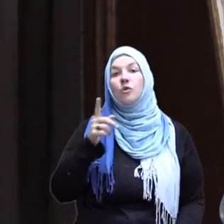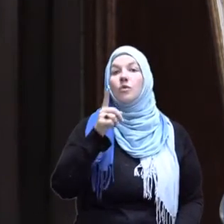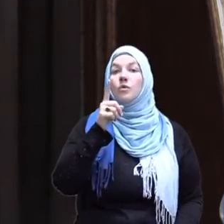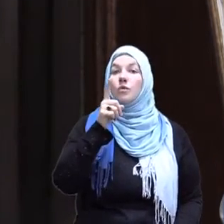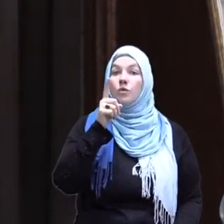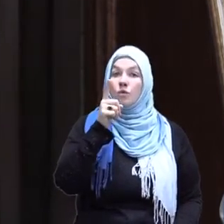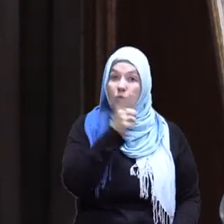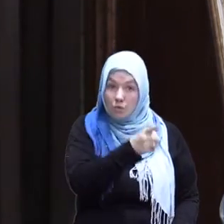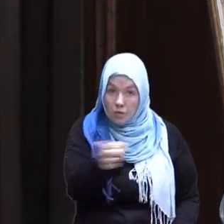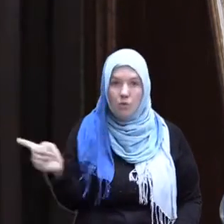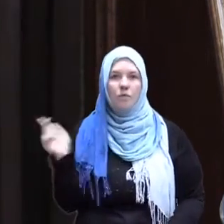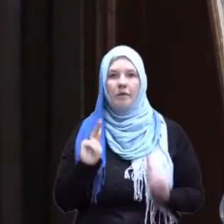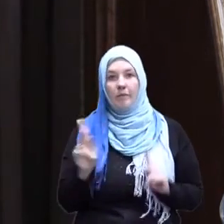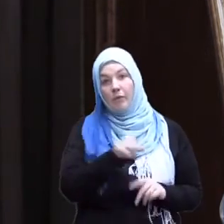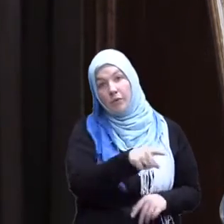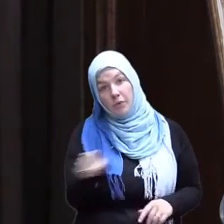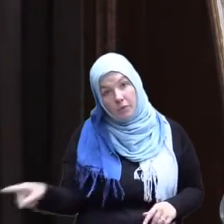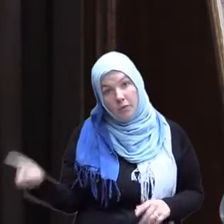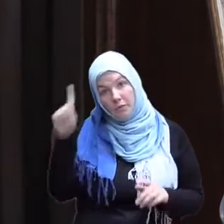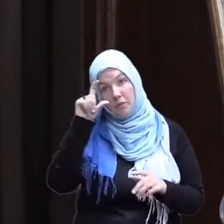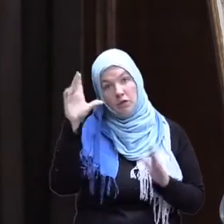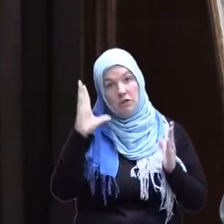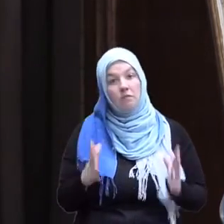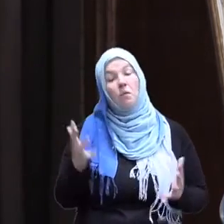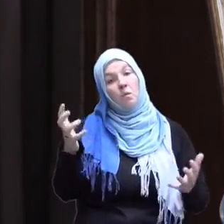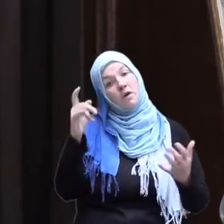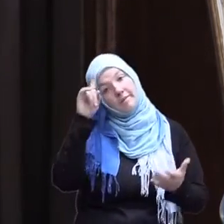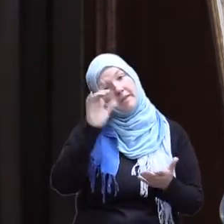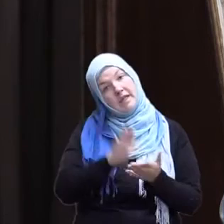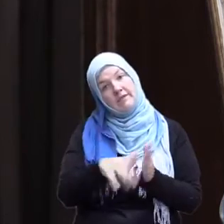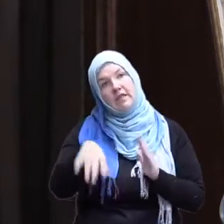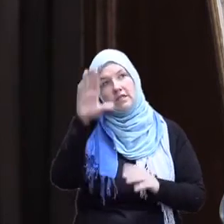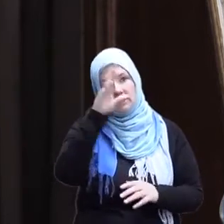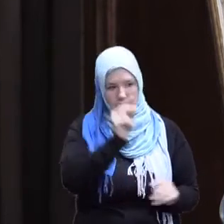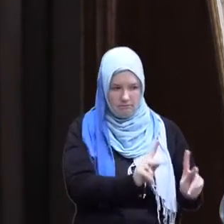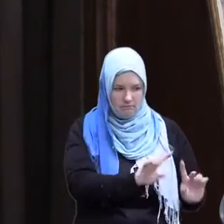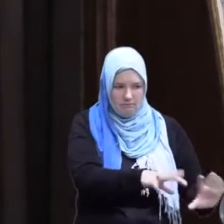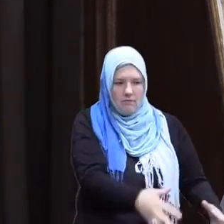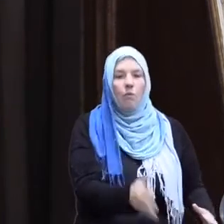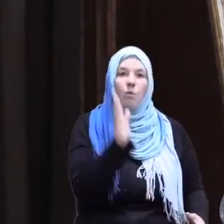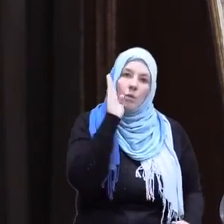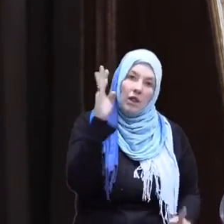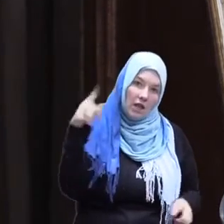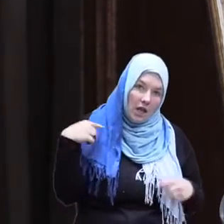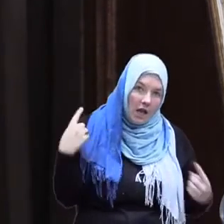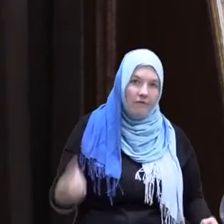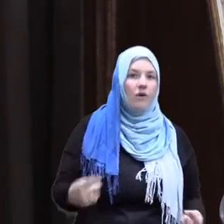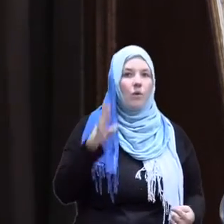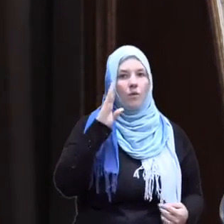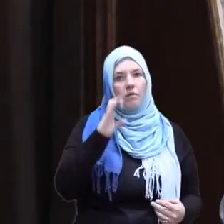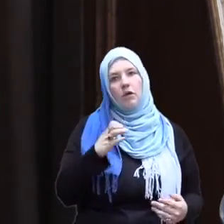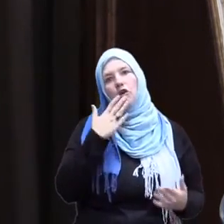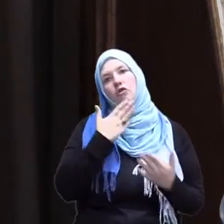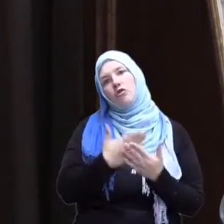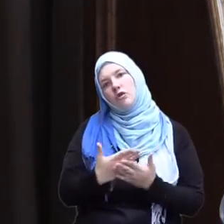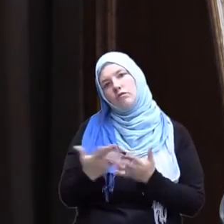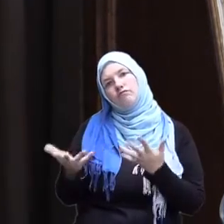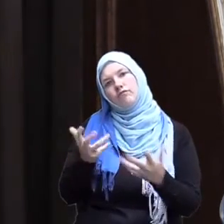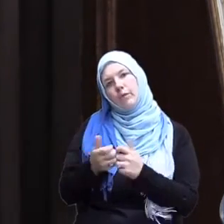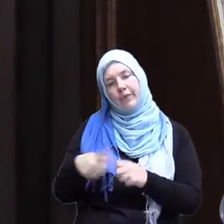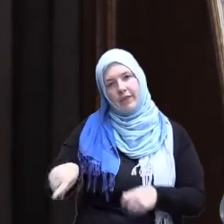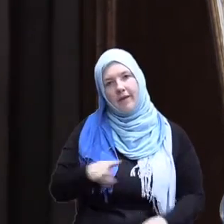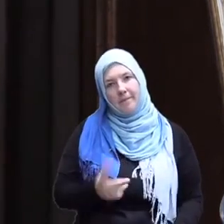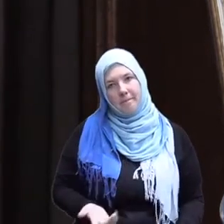you Muslims want to believe these guys will ever, ever treat you in good faith? That's